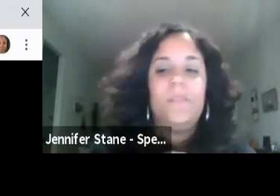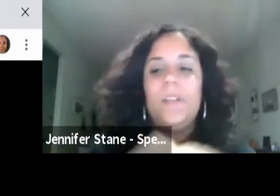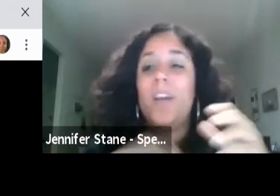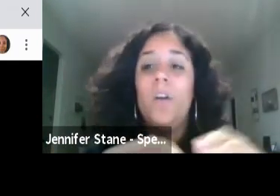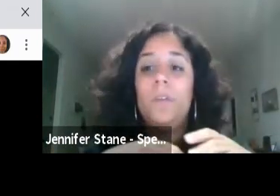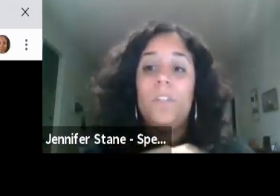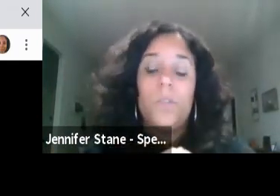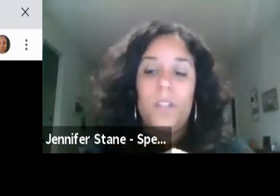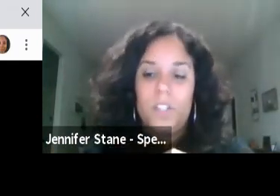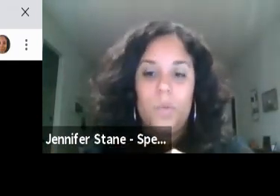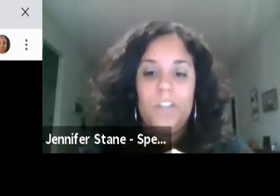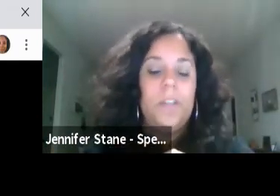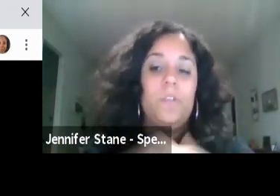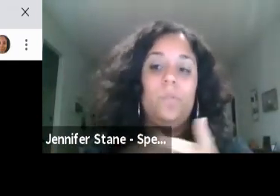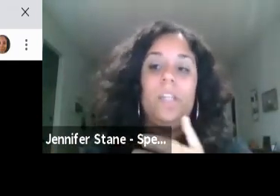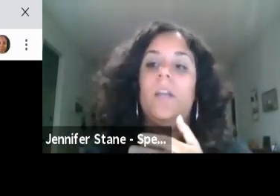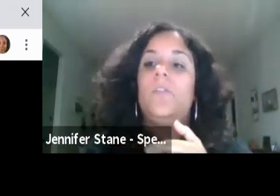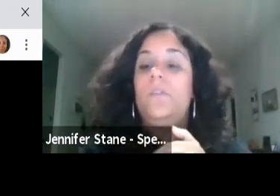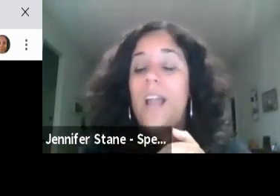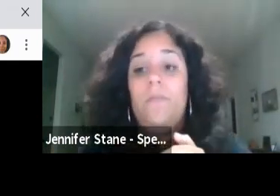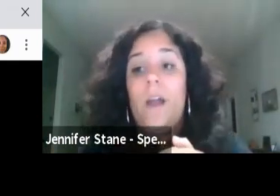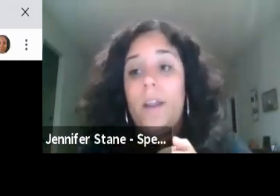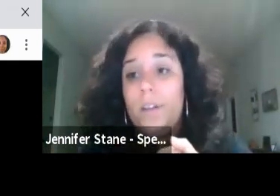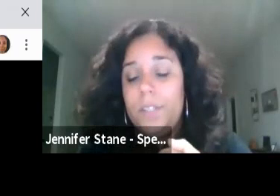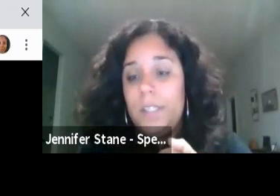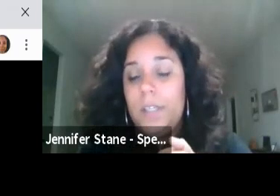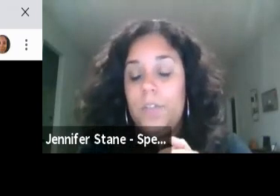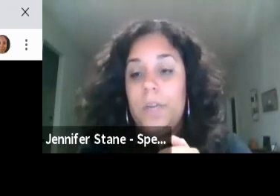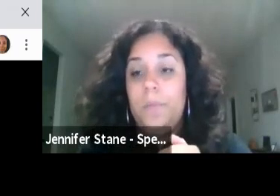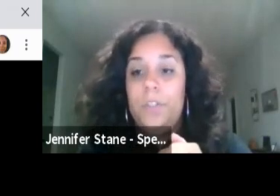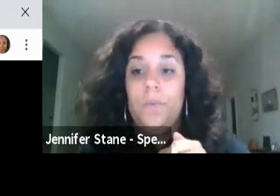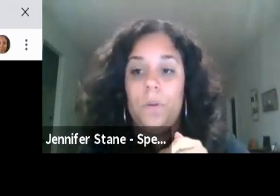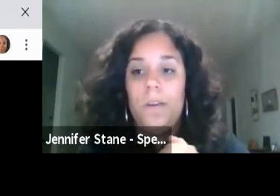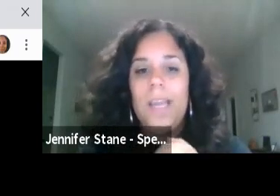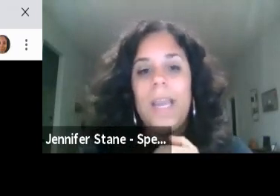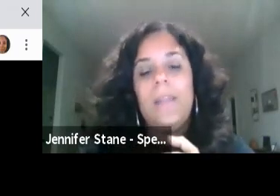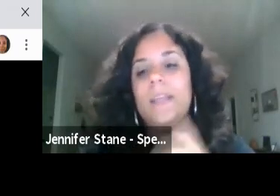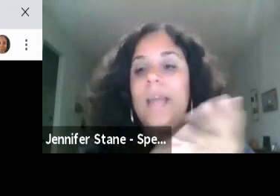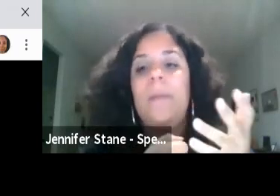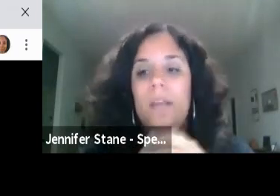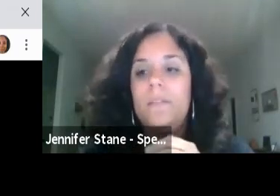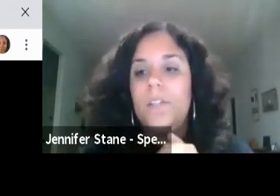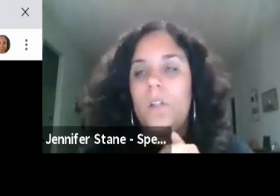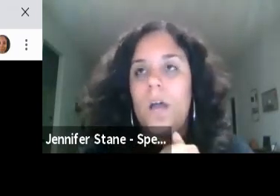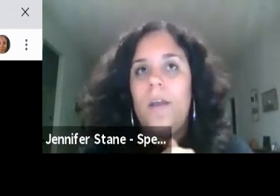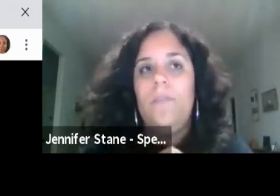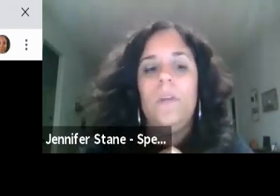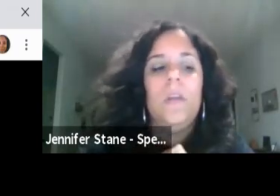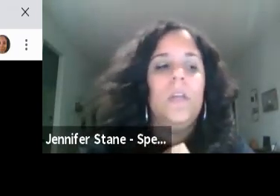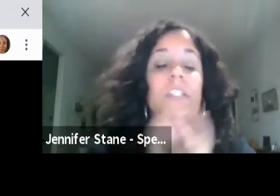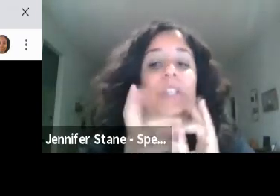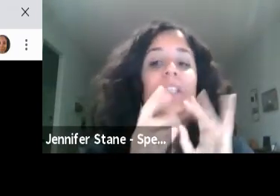I really felt like COVID was sort of the situation that was really going to sort of light a fire under teledentistry and push it forward. And I think it's happening. There's a lot